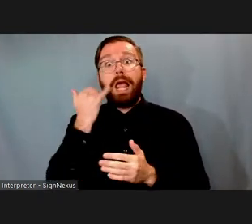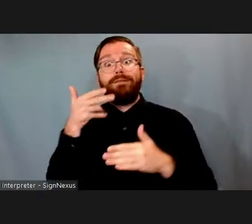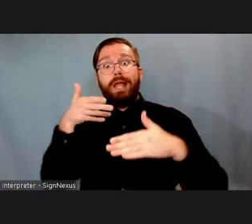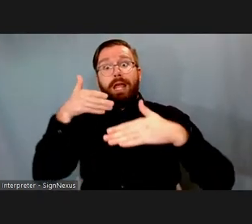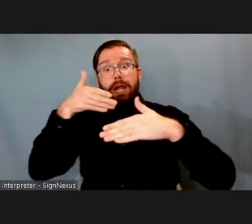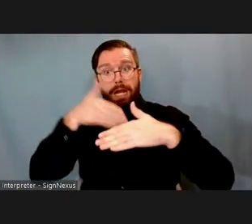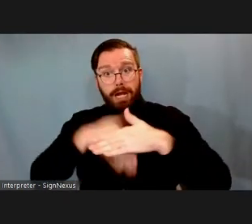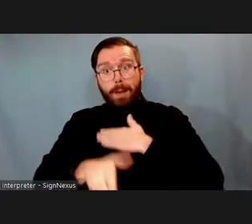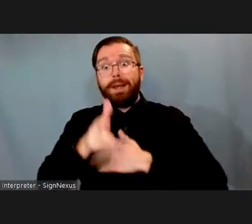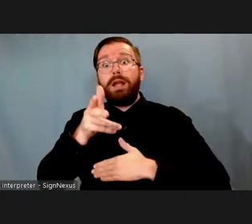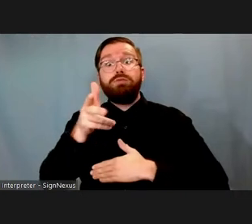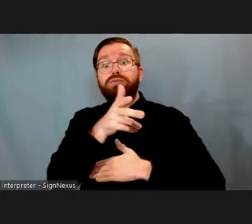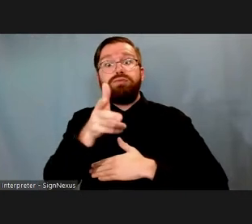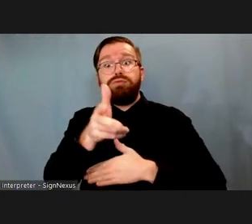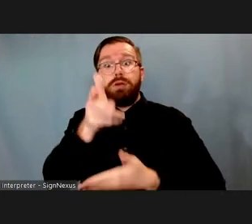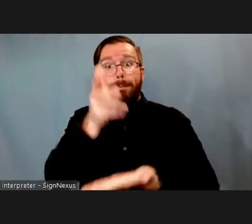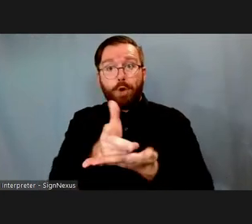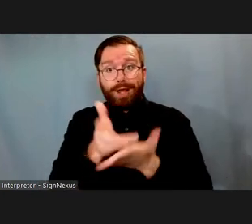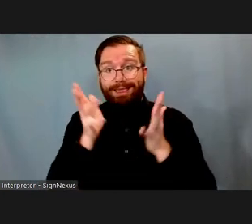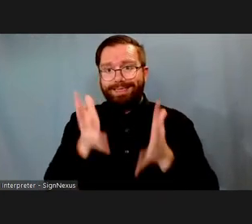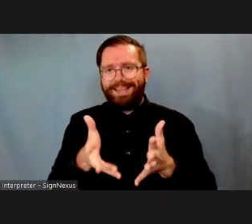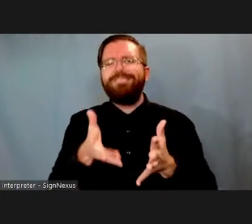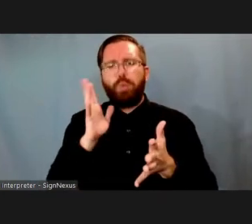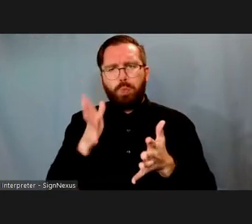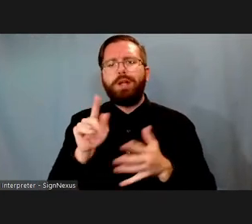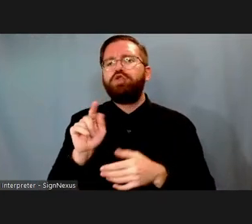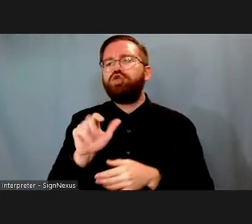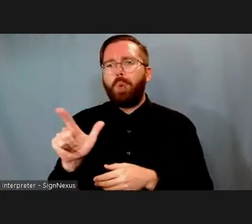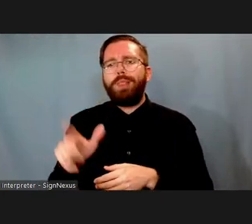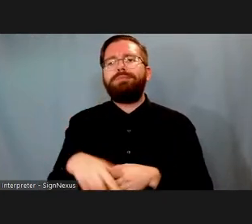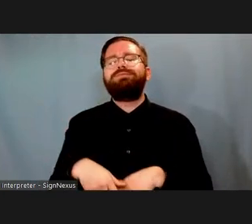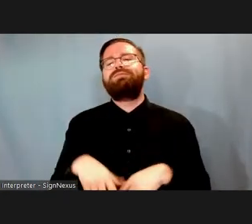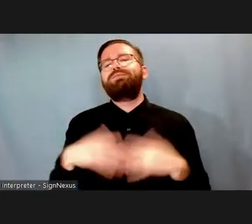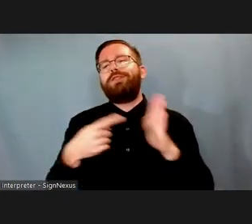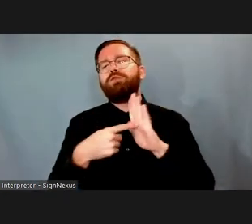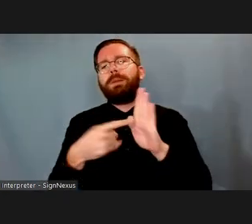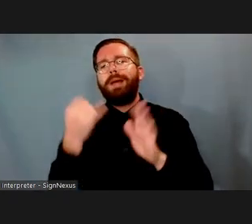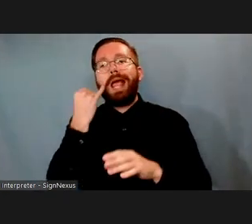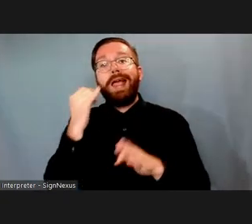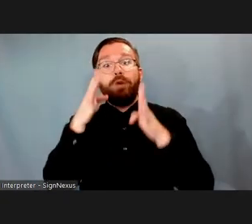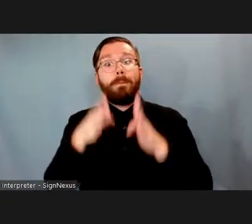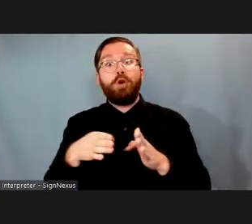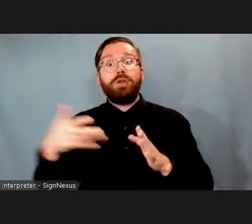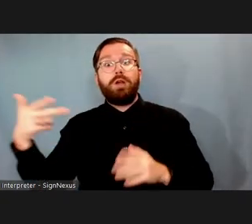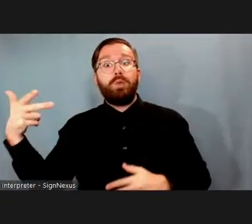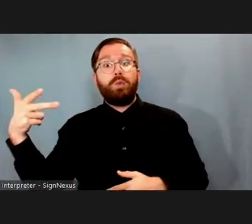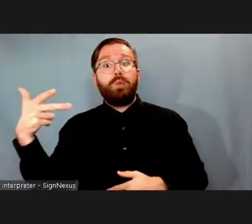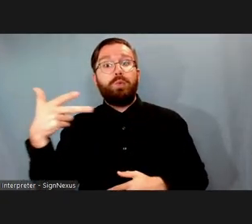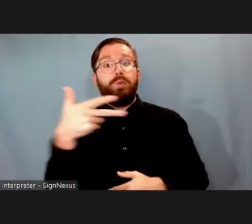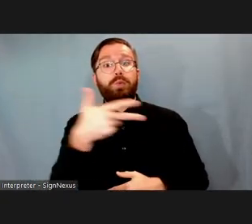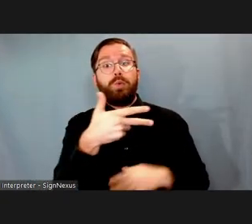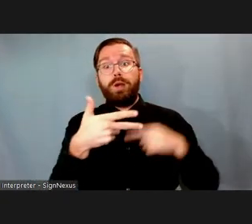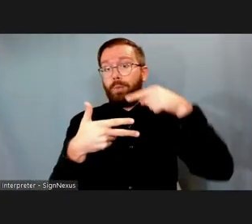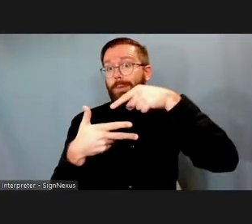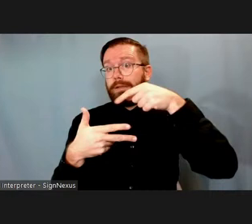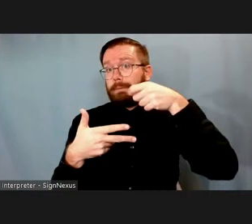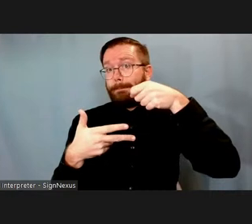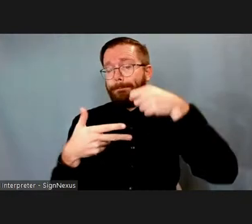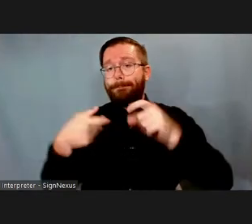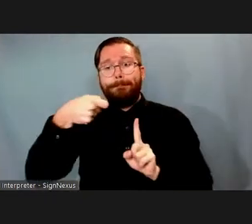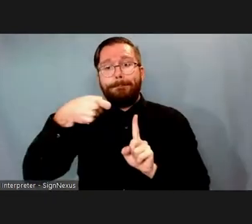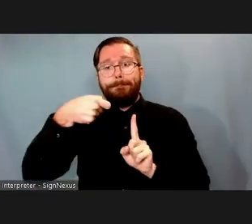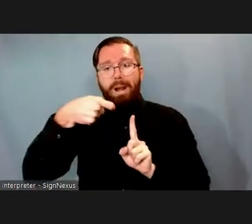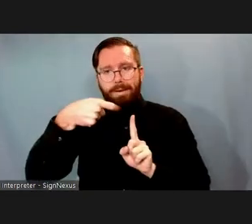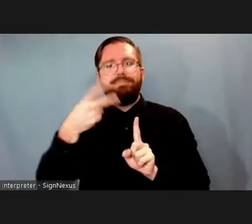essence as someone is coming down the roadway the detection points would detect their vehicle and determine how long it should be before they're seen at the next